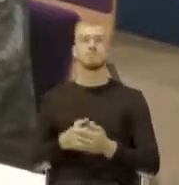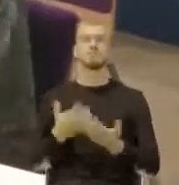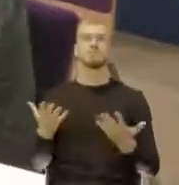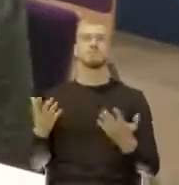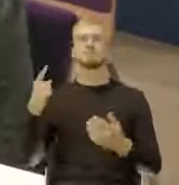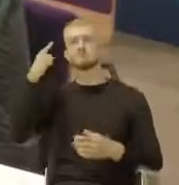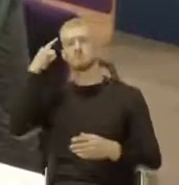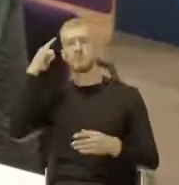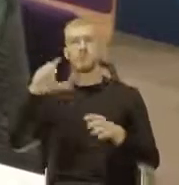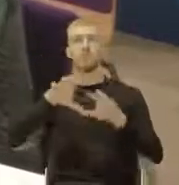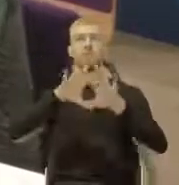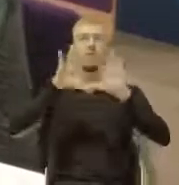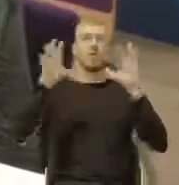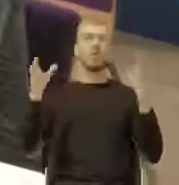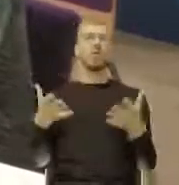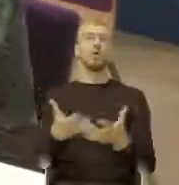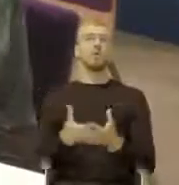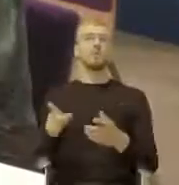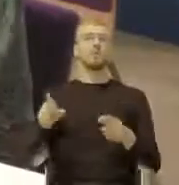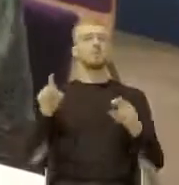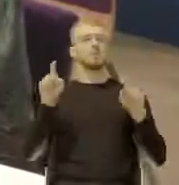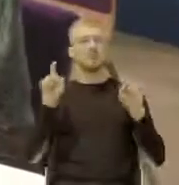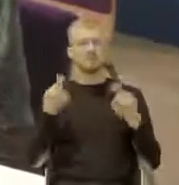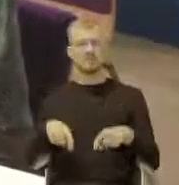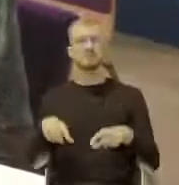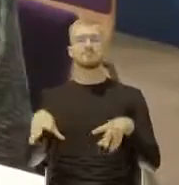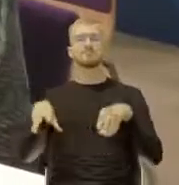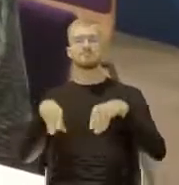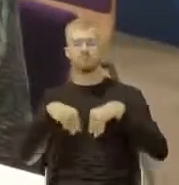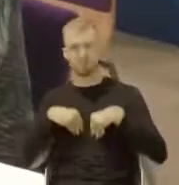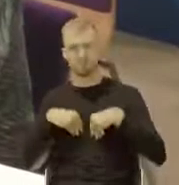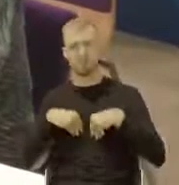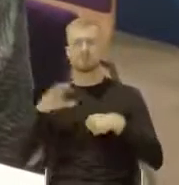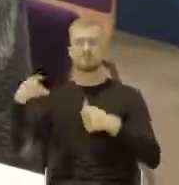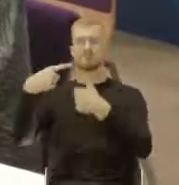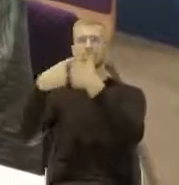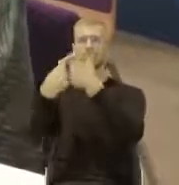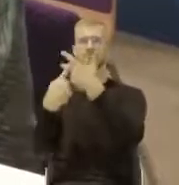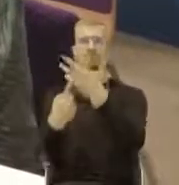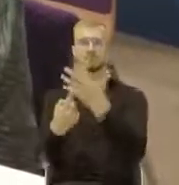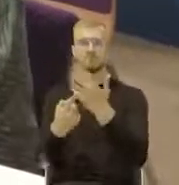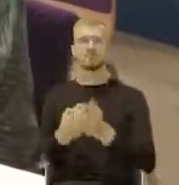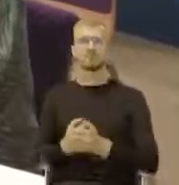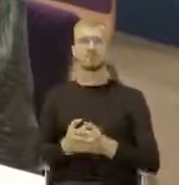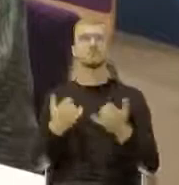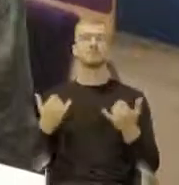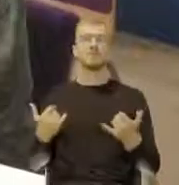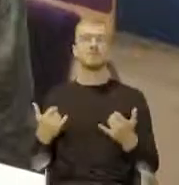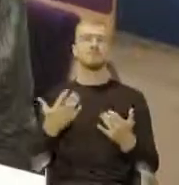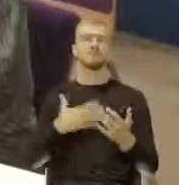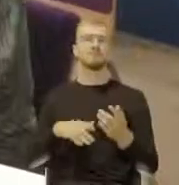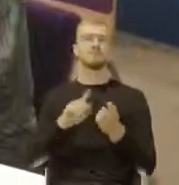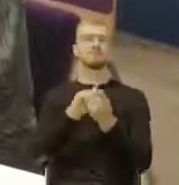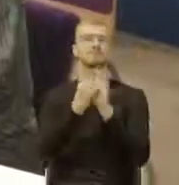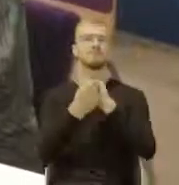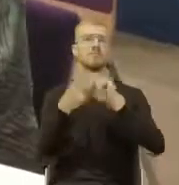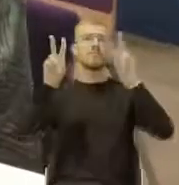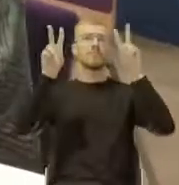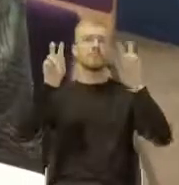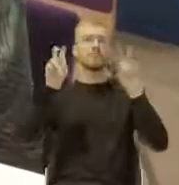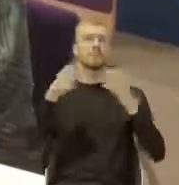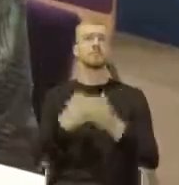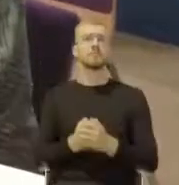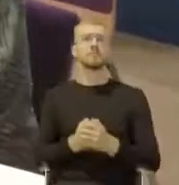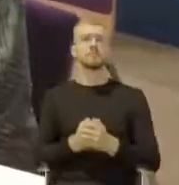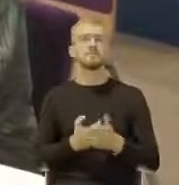I'd like to invite, shifting thematically, Naoko Yamamoto, WHO Assistant Director General, with focus on